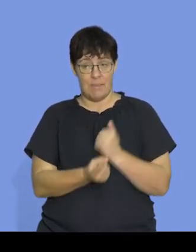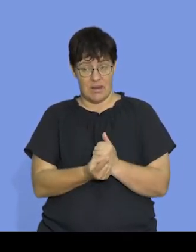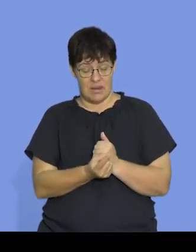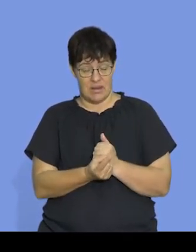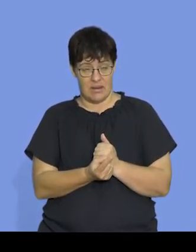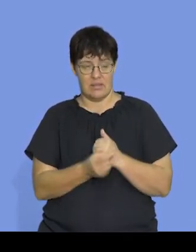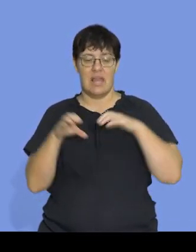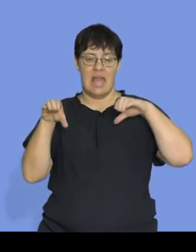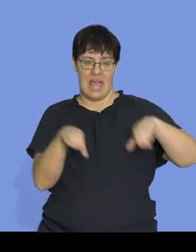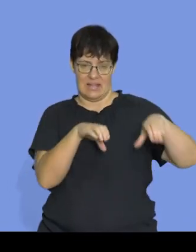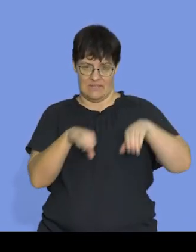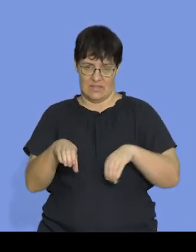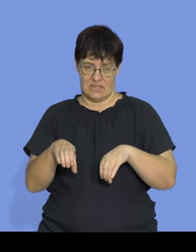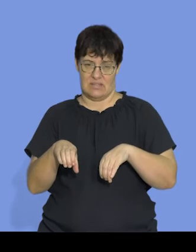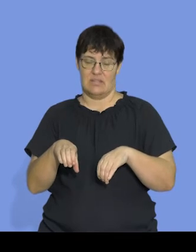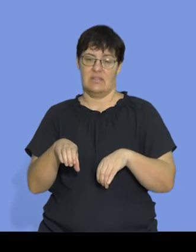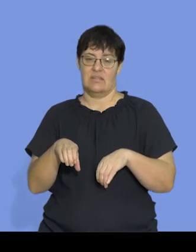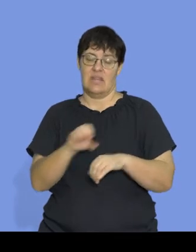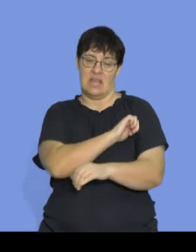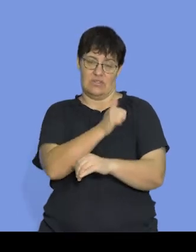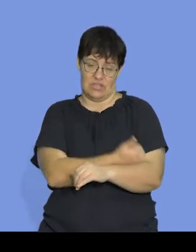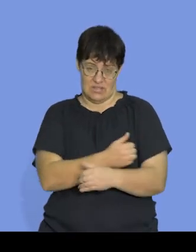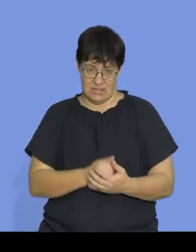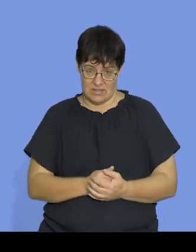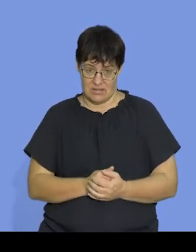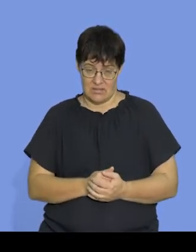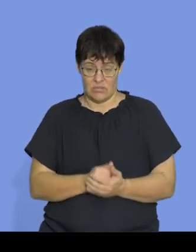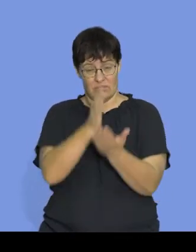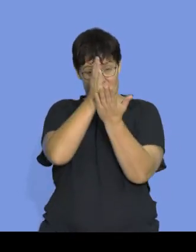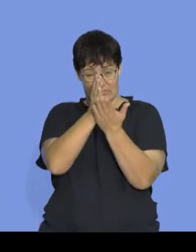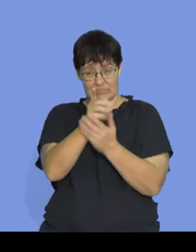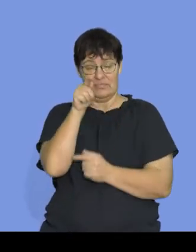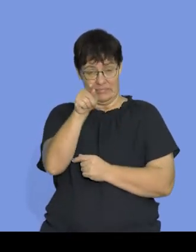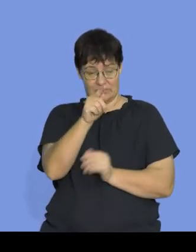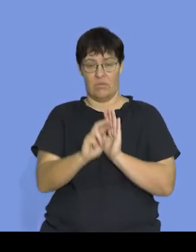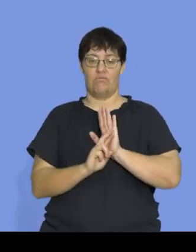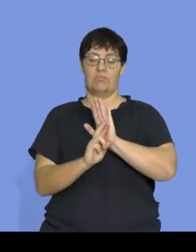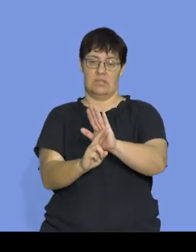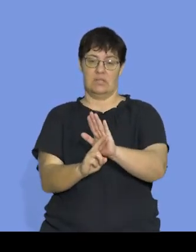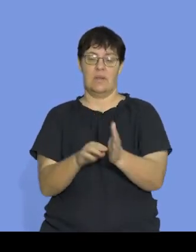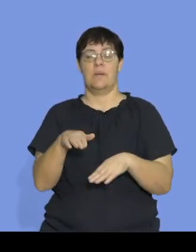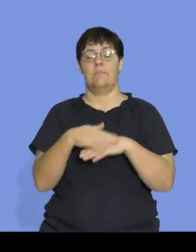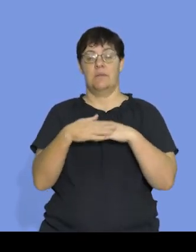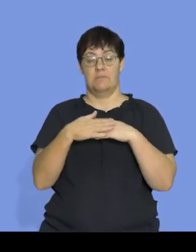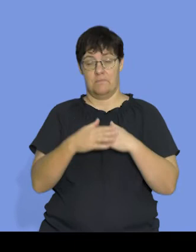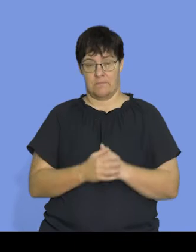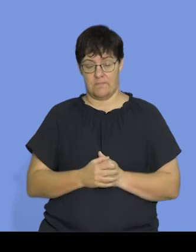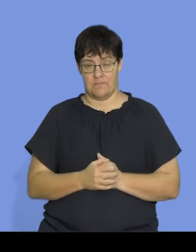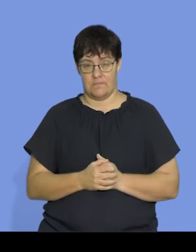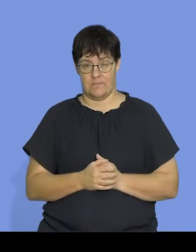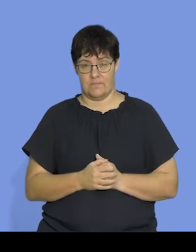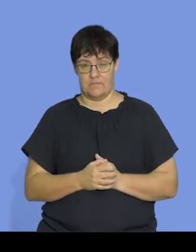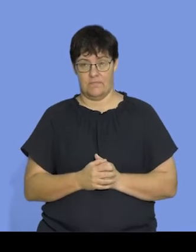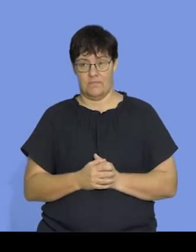activation energy. That's our activation energy. So this interval of energy represents the minimum, okay? So this is what